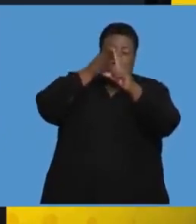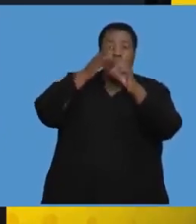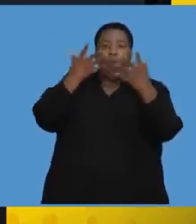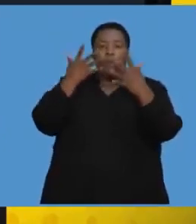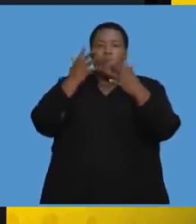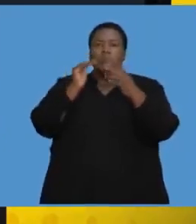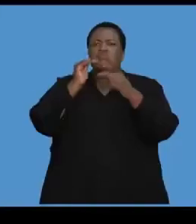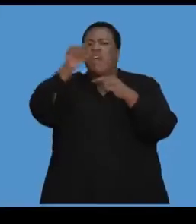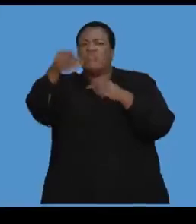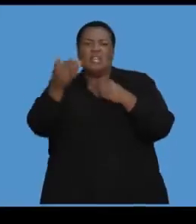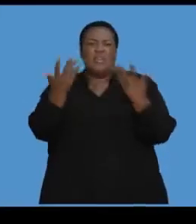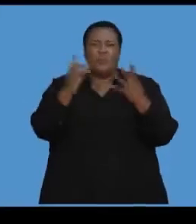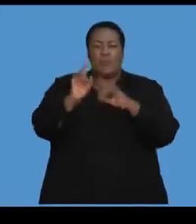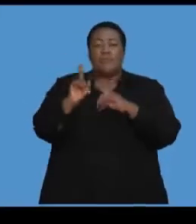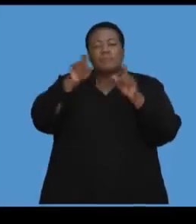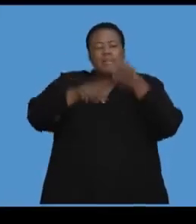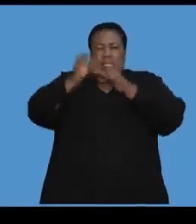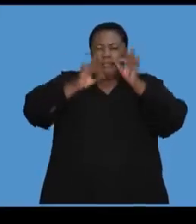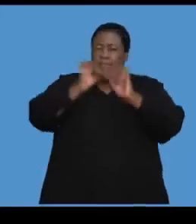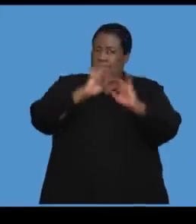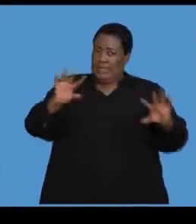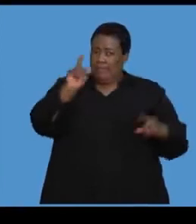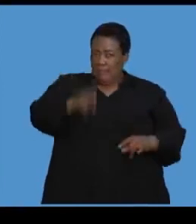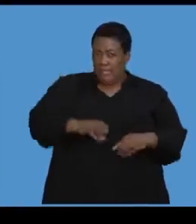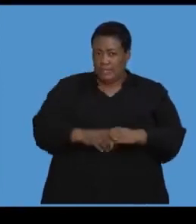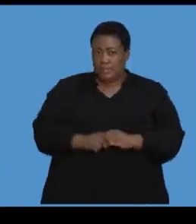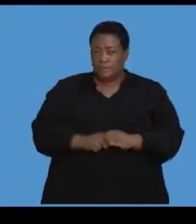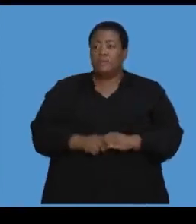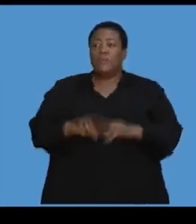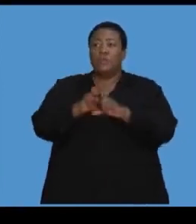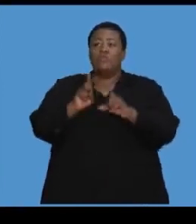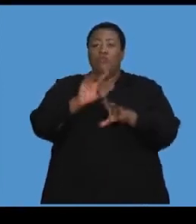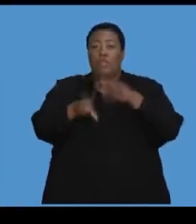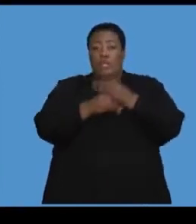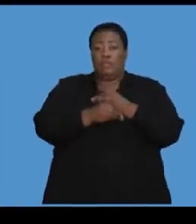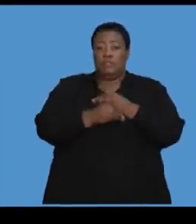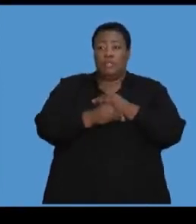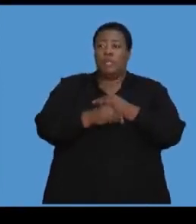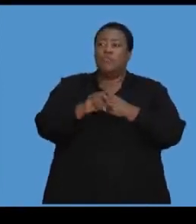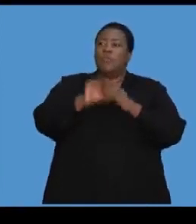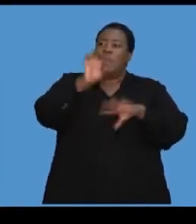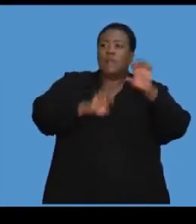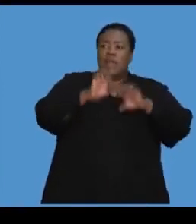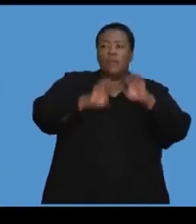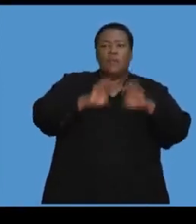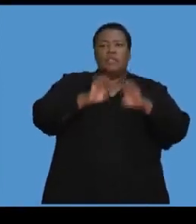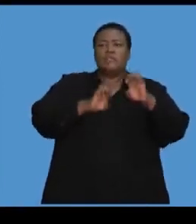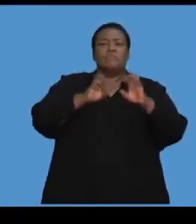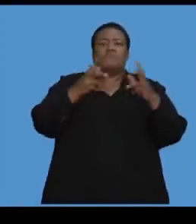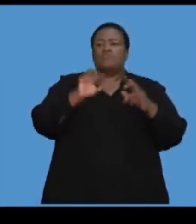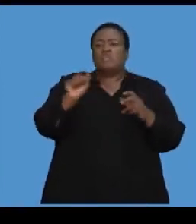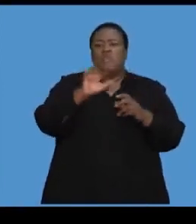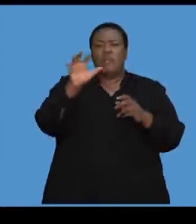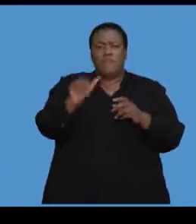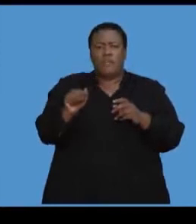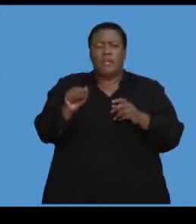you need to be able to explain that there. And then typically for additional part, you will find evaluate the extent to which South